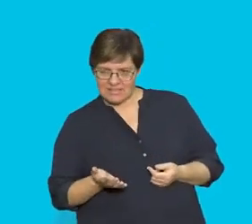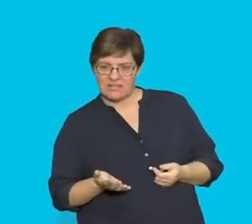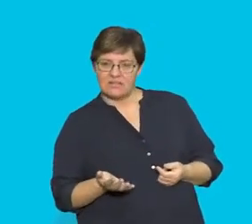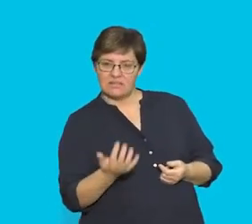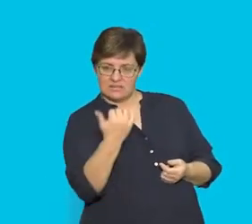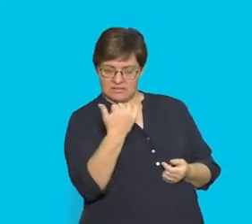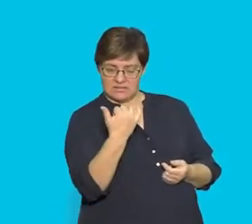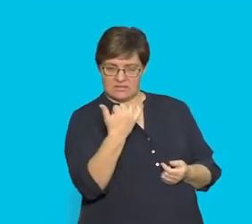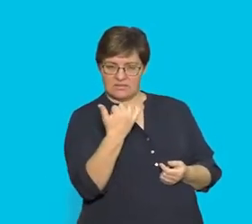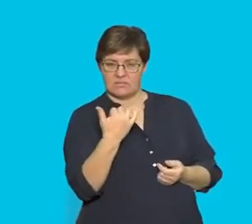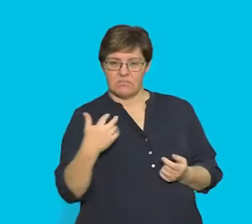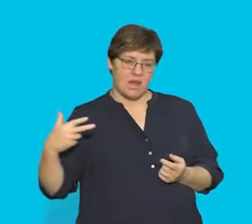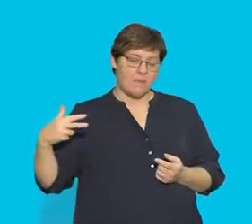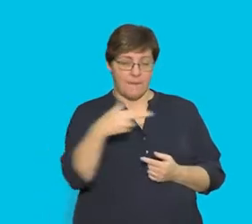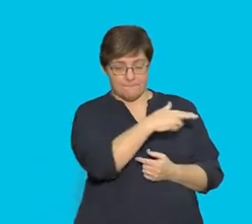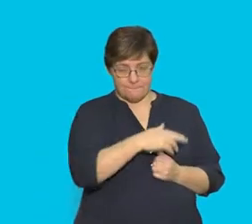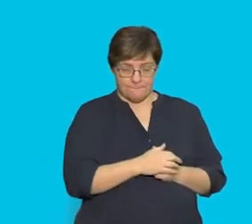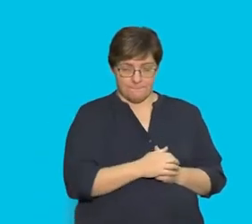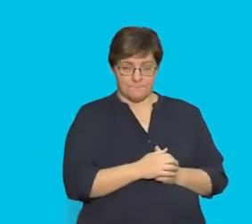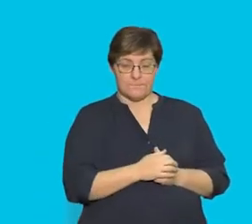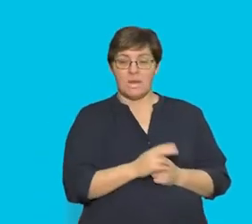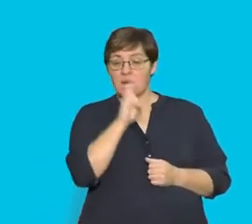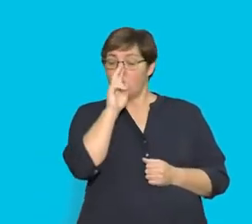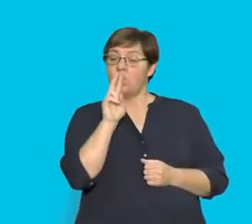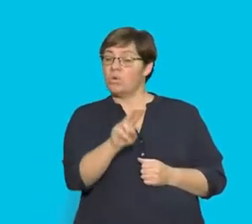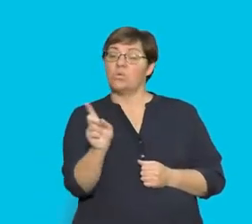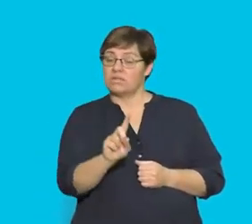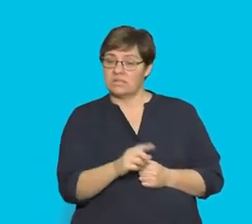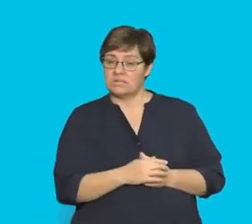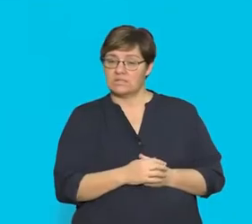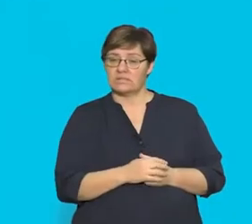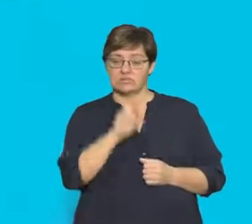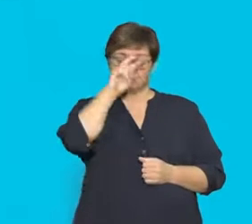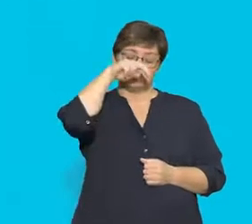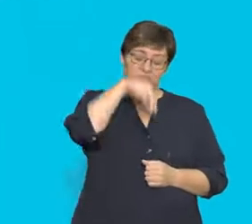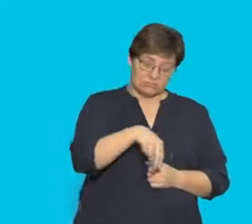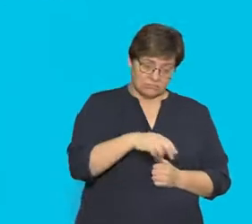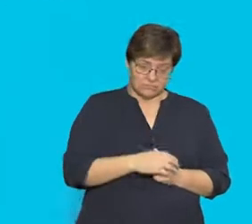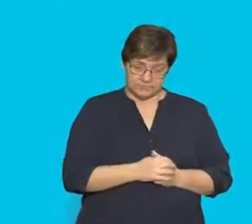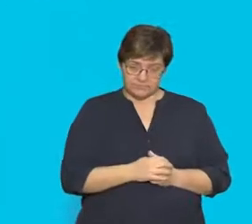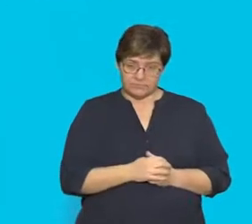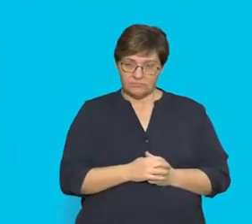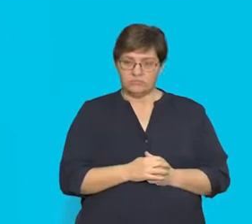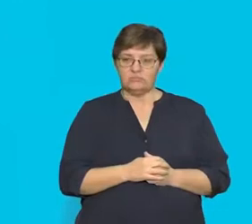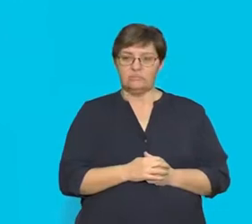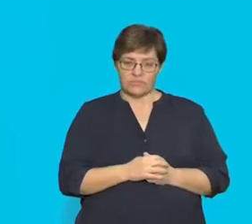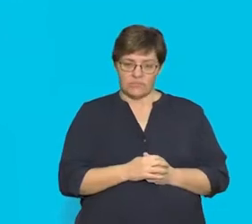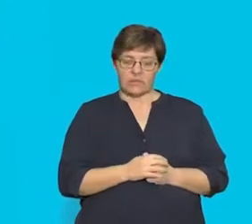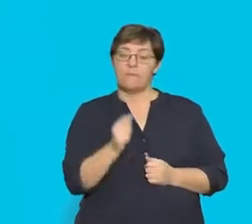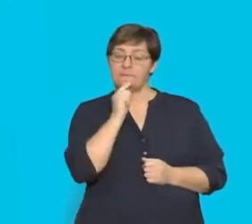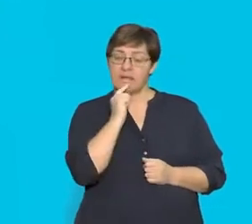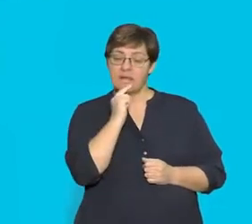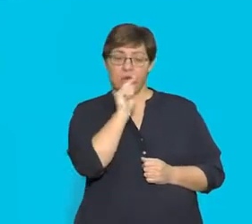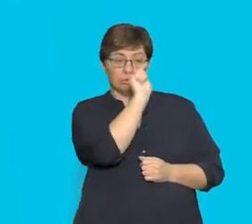I've cut the solenoid in half, and I'm now looking at it from the top, where the dots and